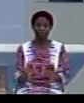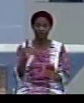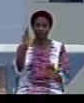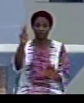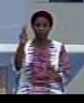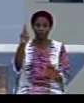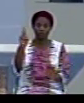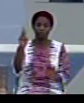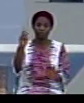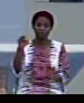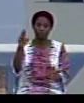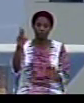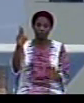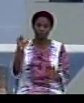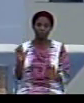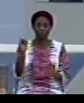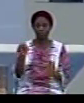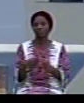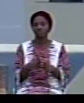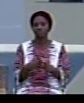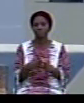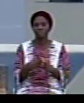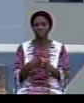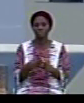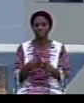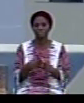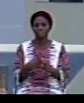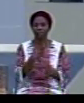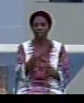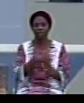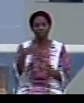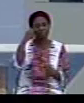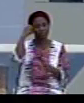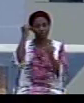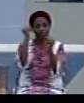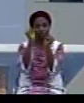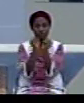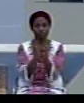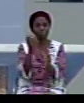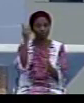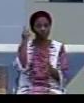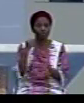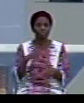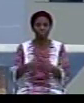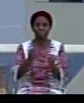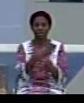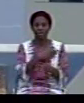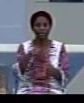and entered into his body, and his yoke was broken, and he became